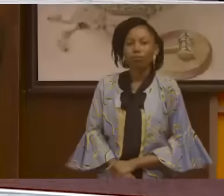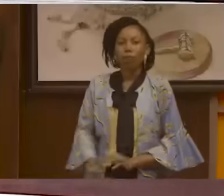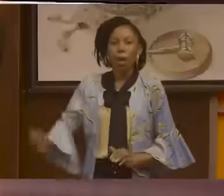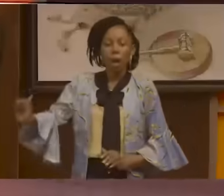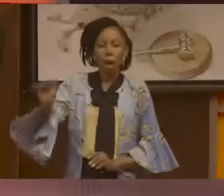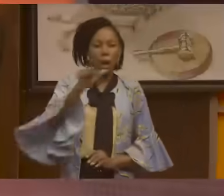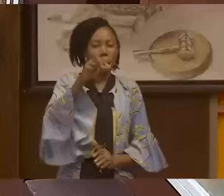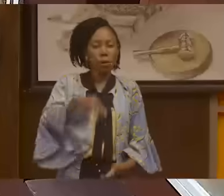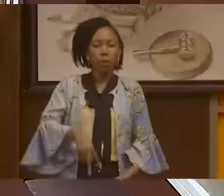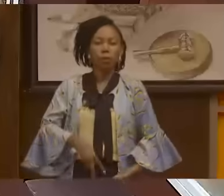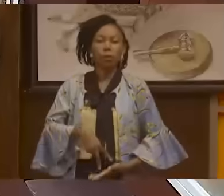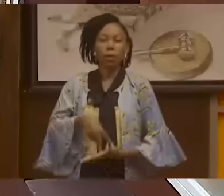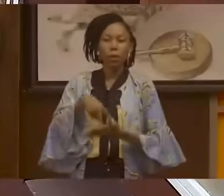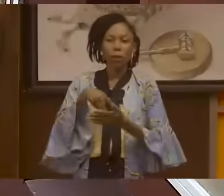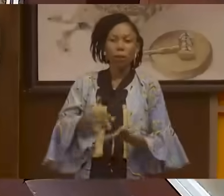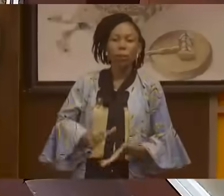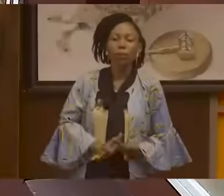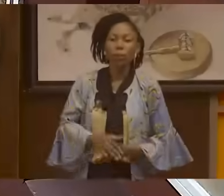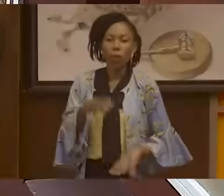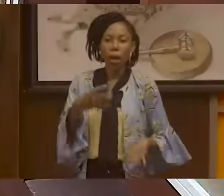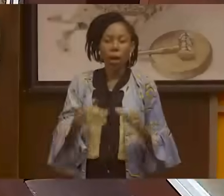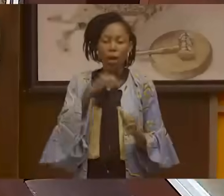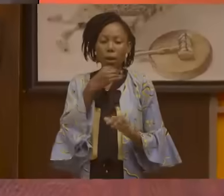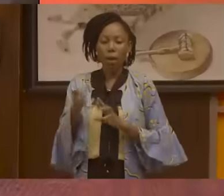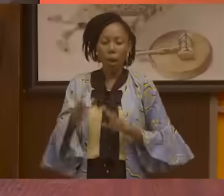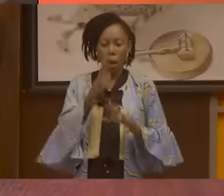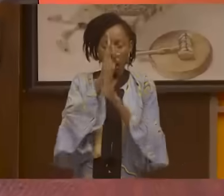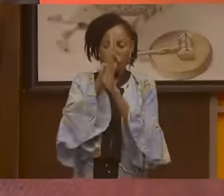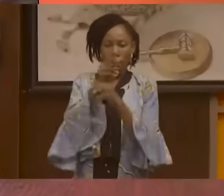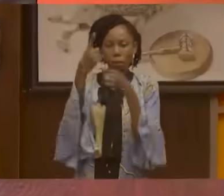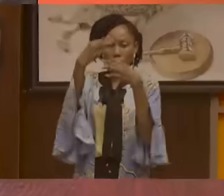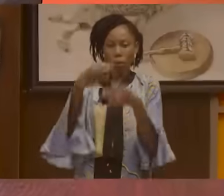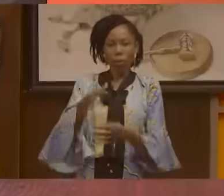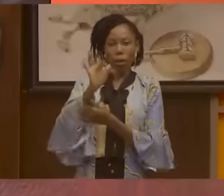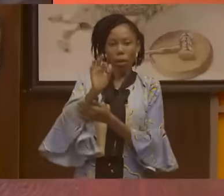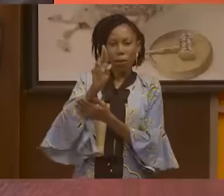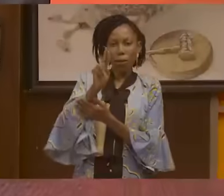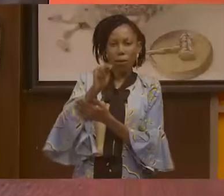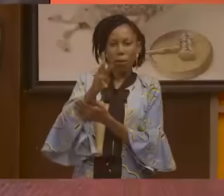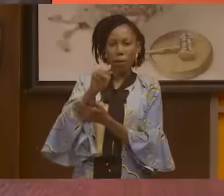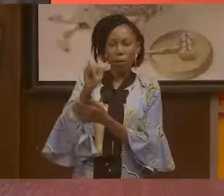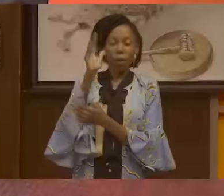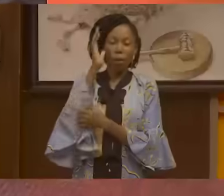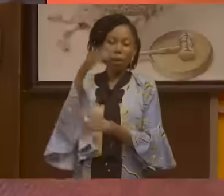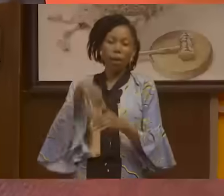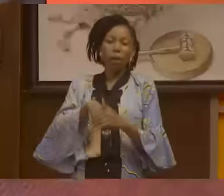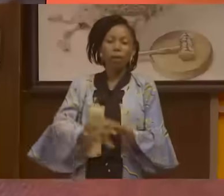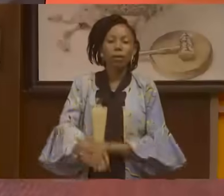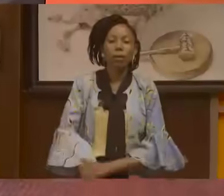All right. Court in session. Honorable Judge Bumi Asaolu